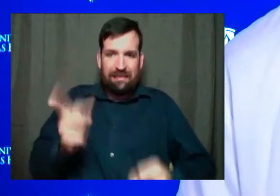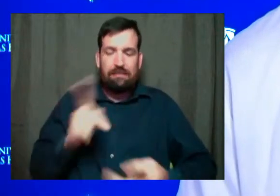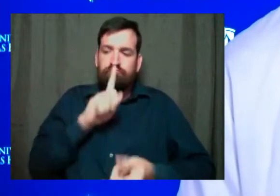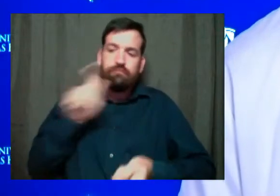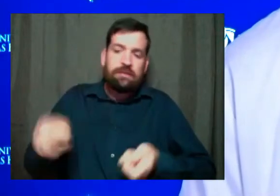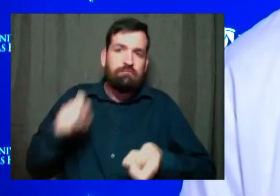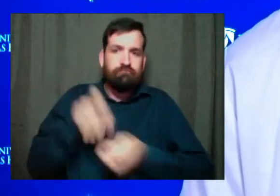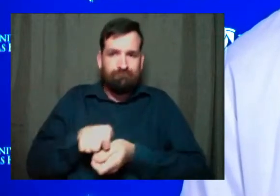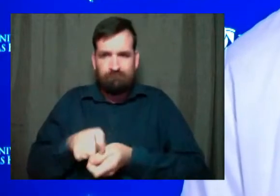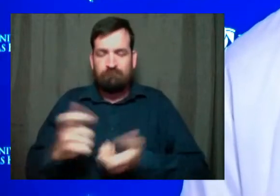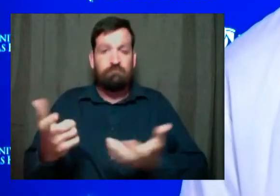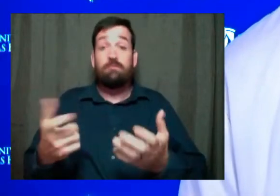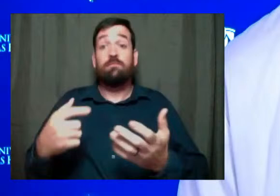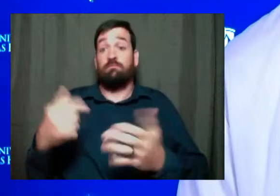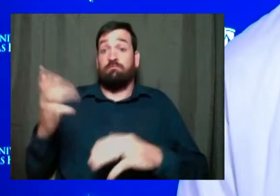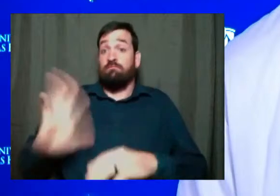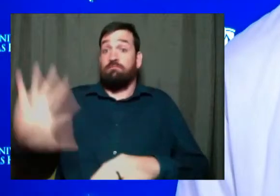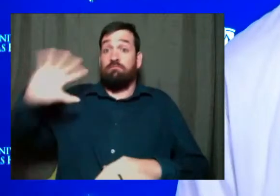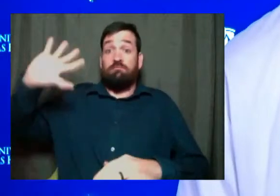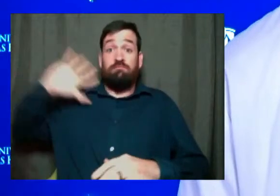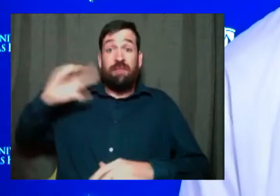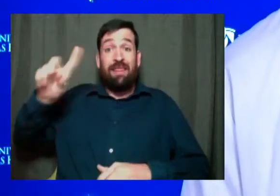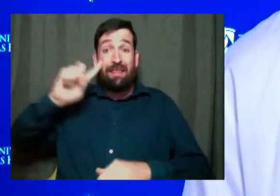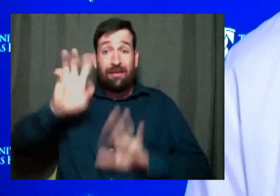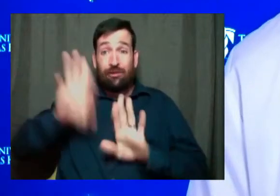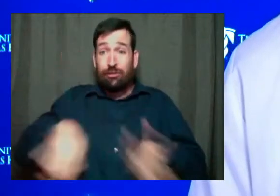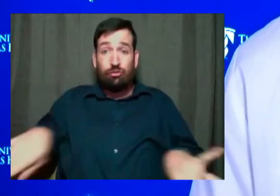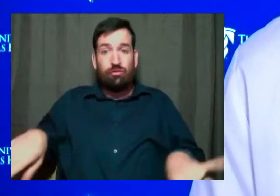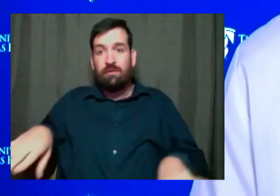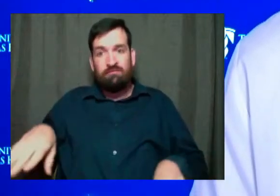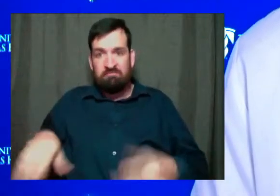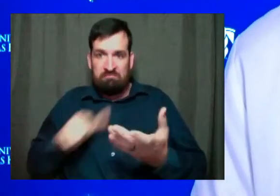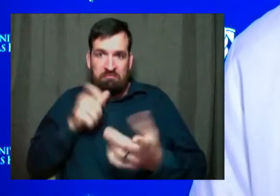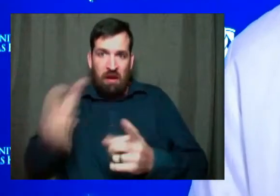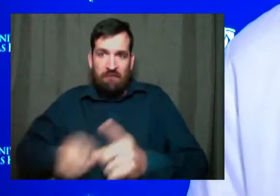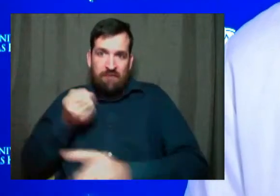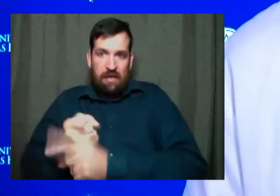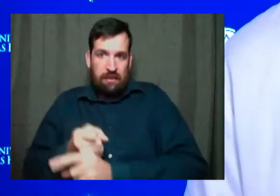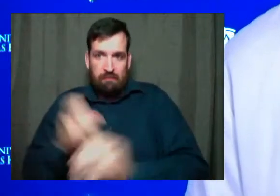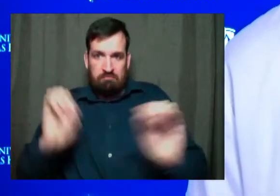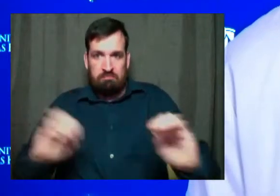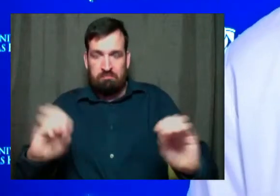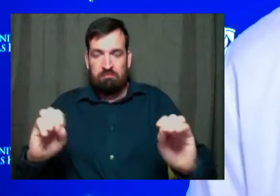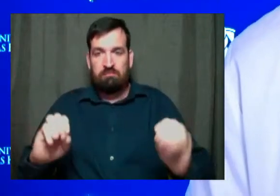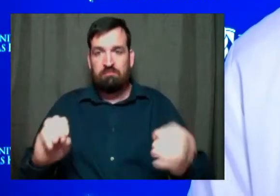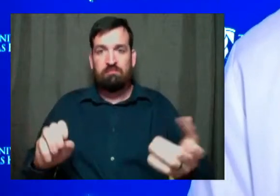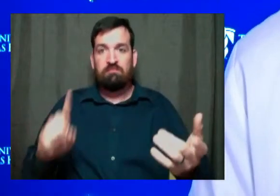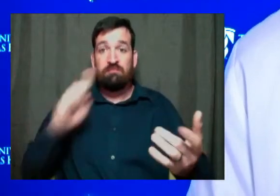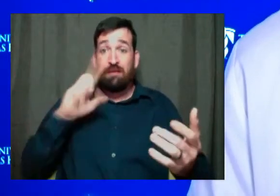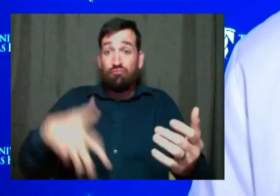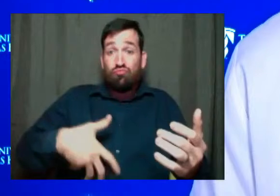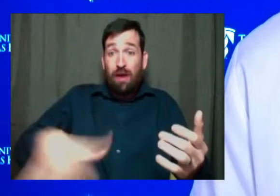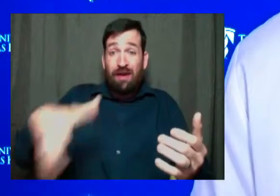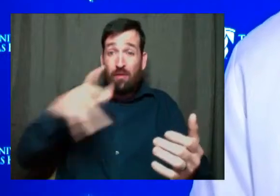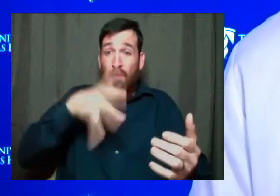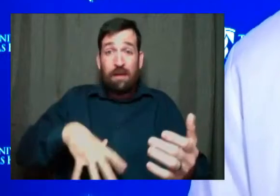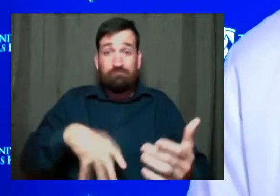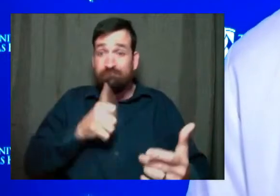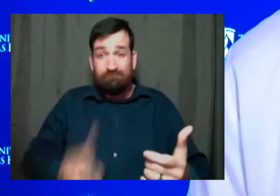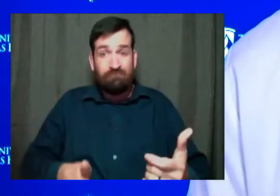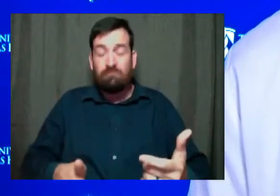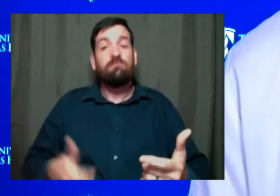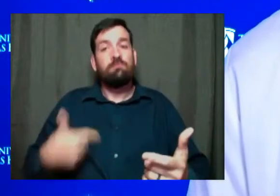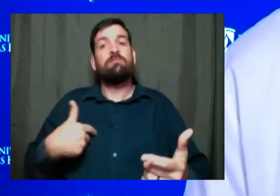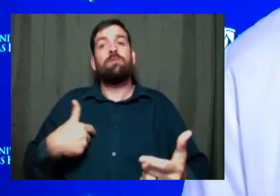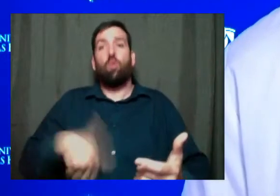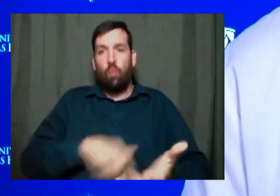Remember, early on, we thought that children weren't affected by coronavirus at all. We thought it didn't affect pregnant women at all. We've come to learn that those things